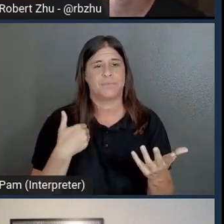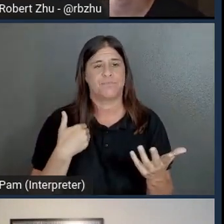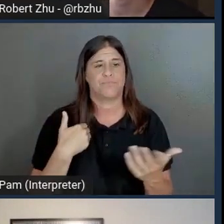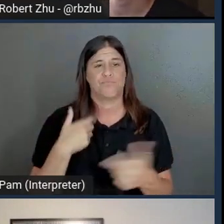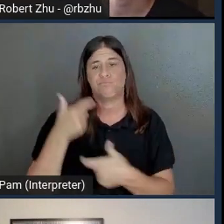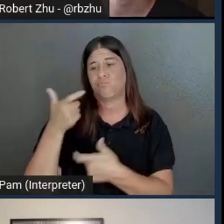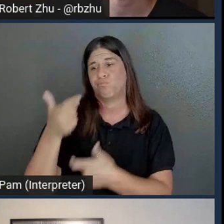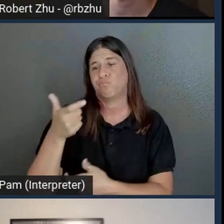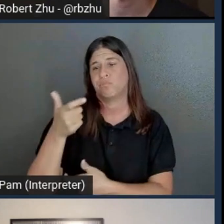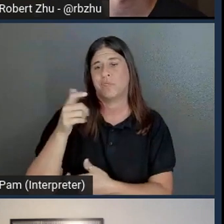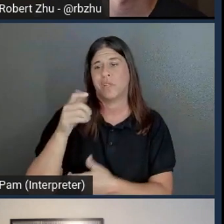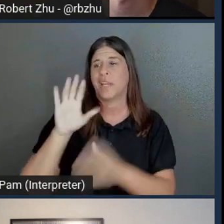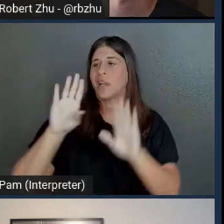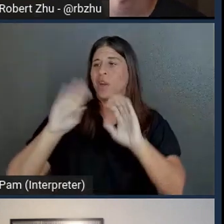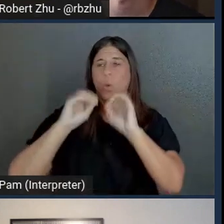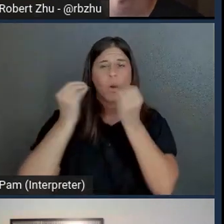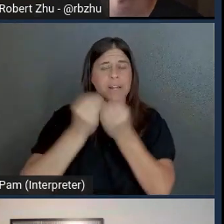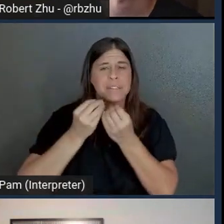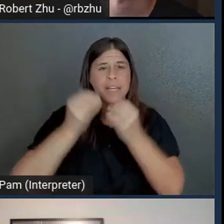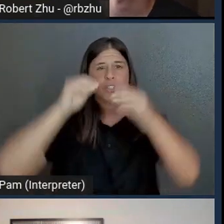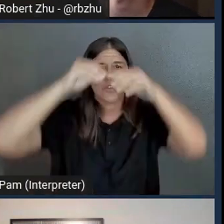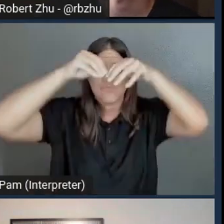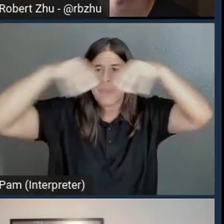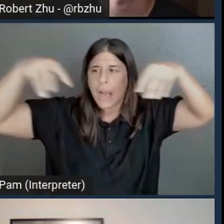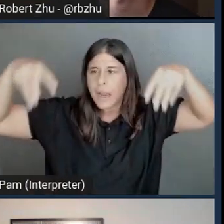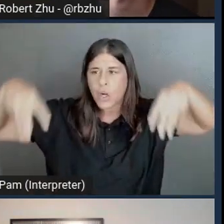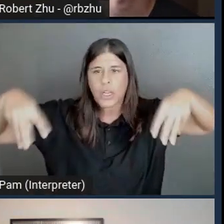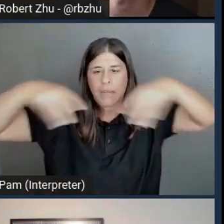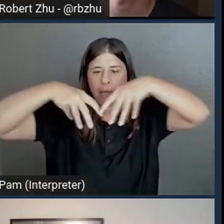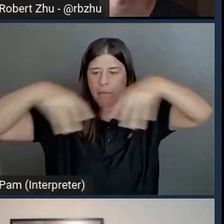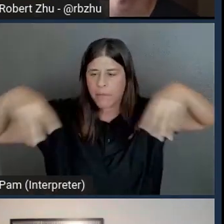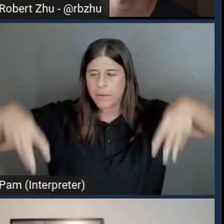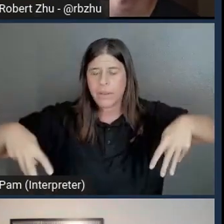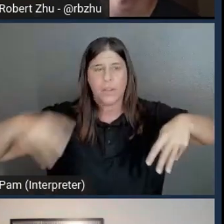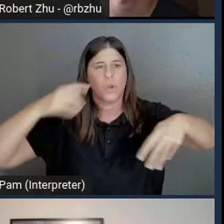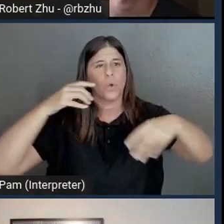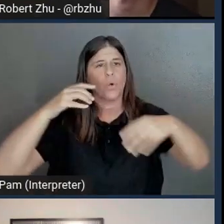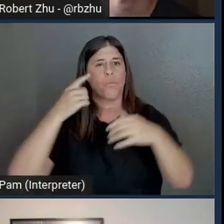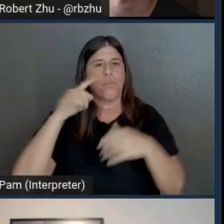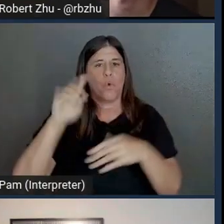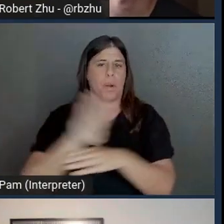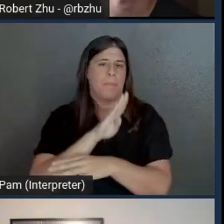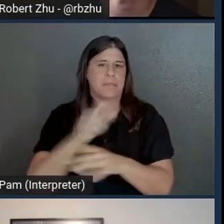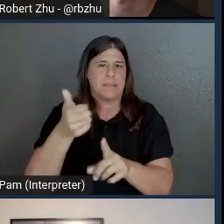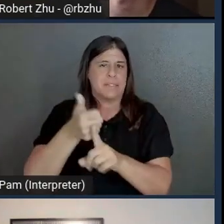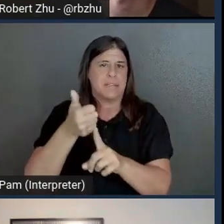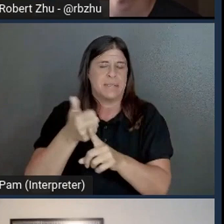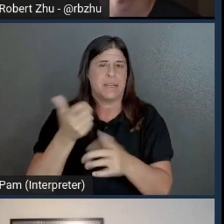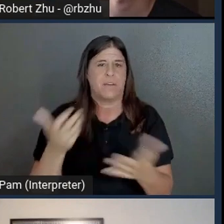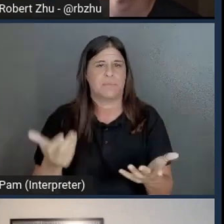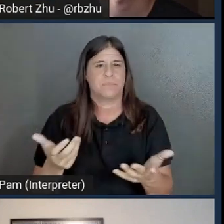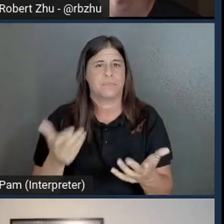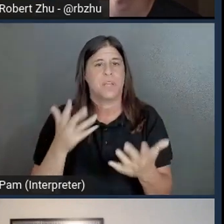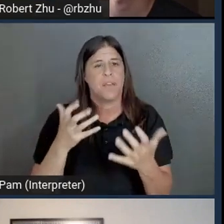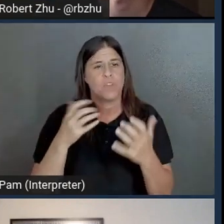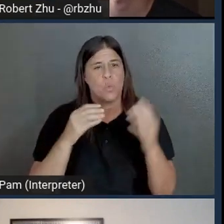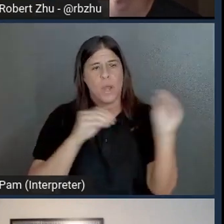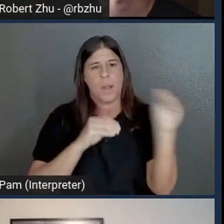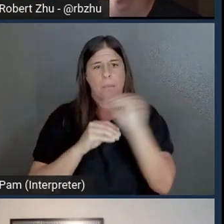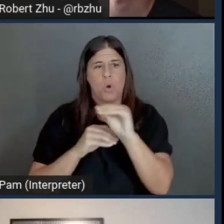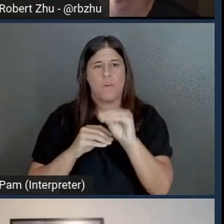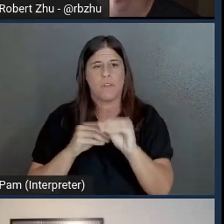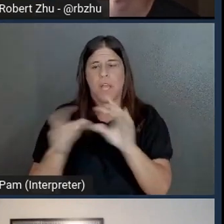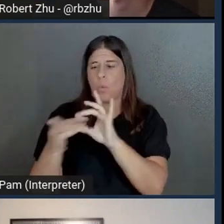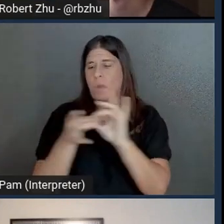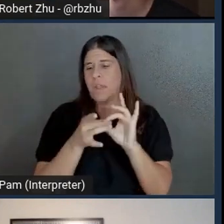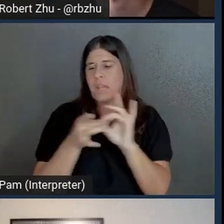at something like an organizational hierarchy within, within a business. Well, you know, if you're going to put this in something like a relational database